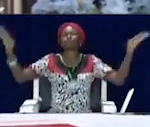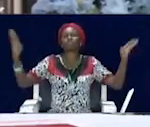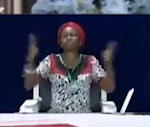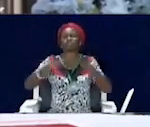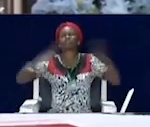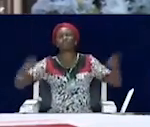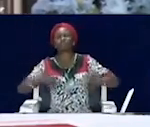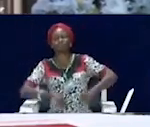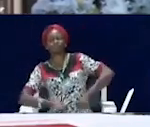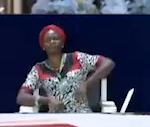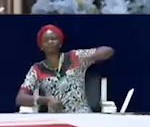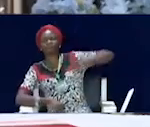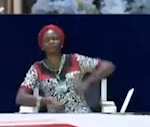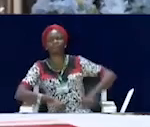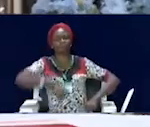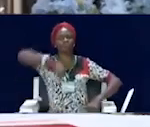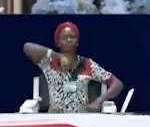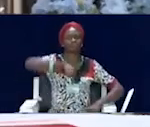to...